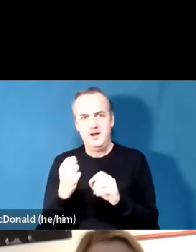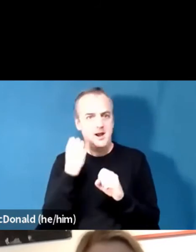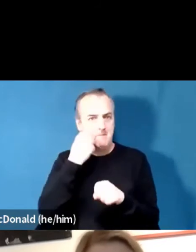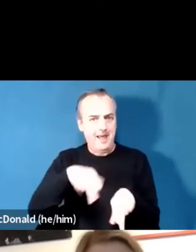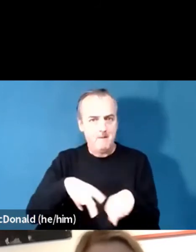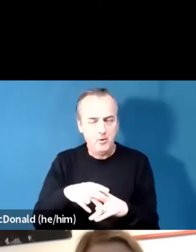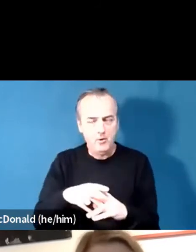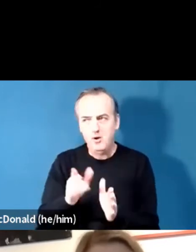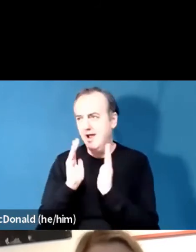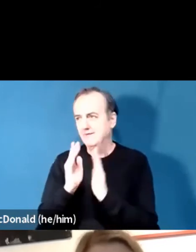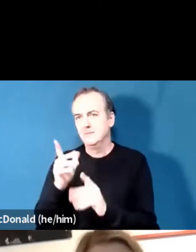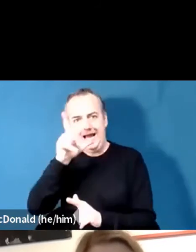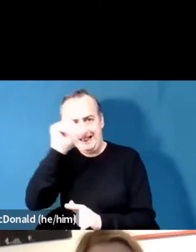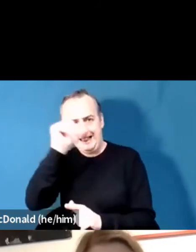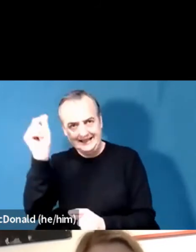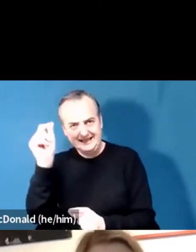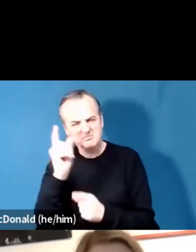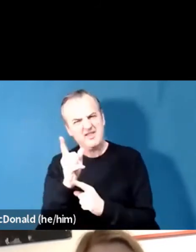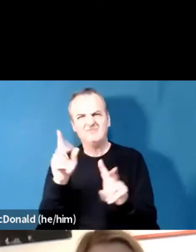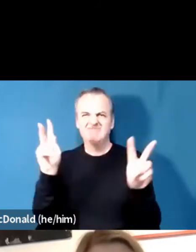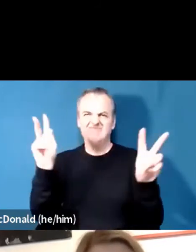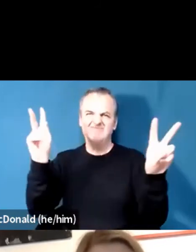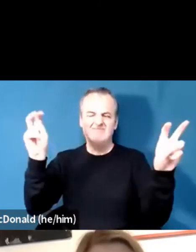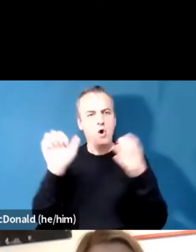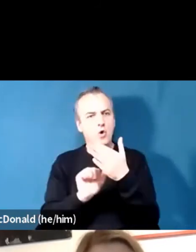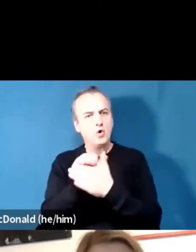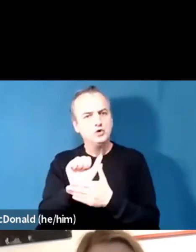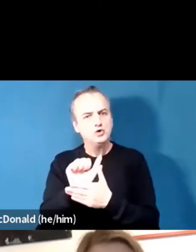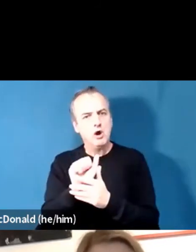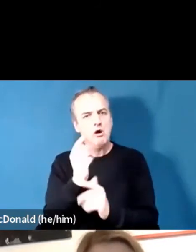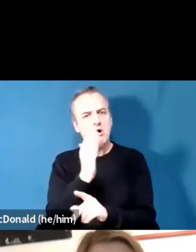So, in terms of that northernness, it doesn't have to be set